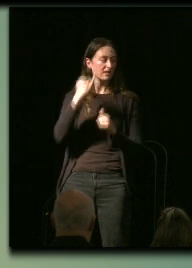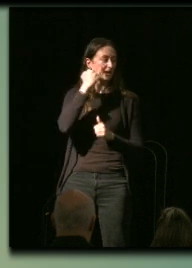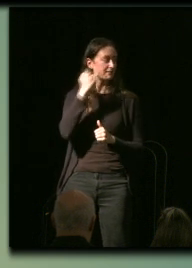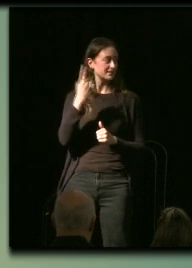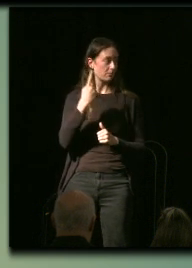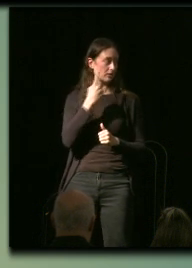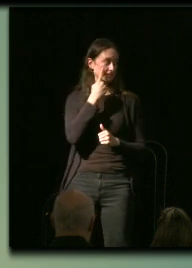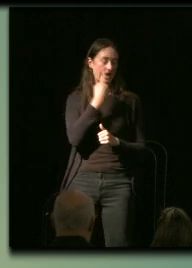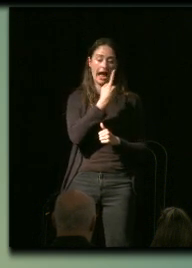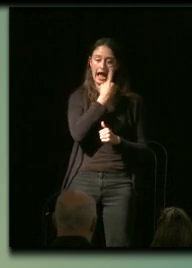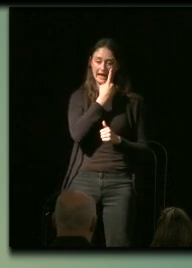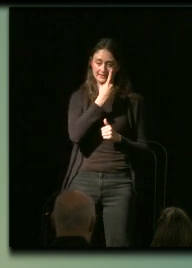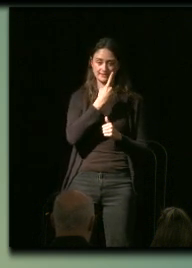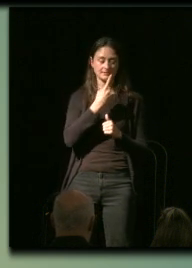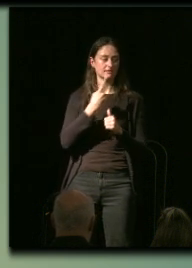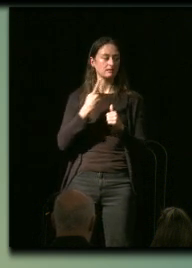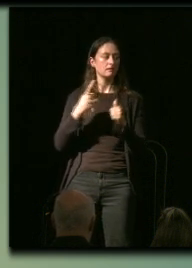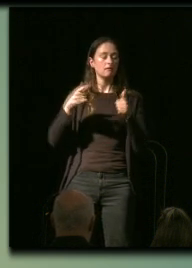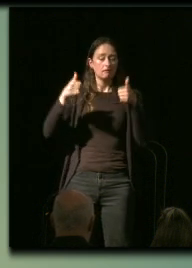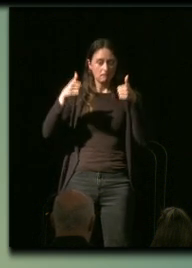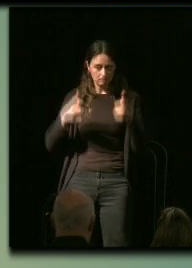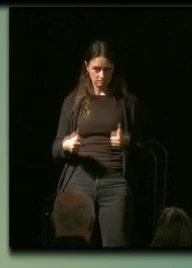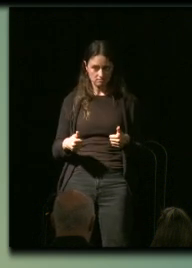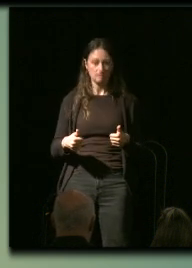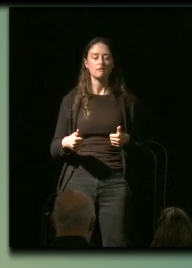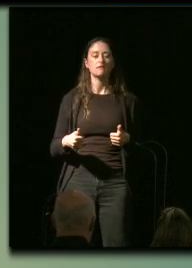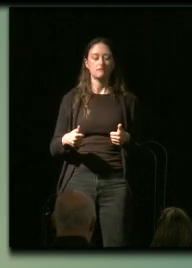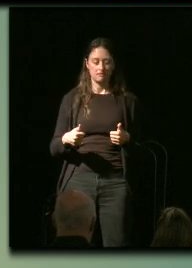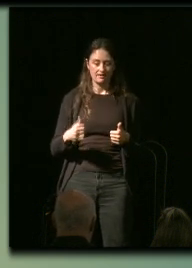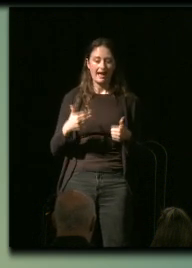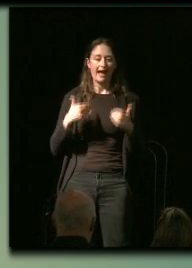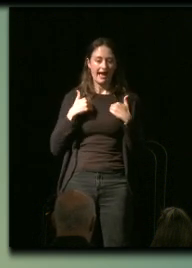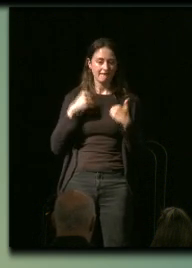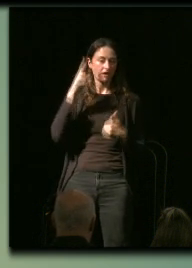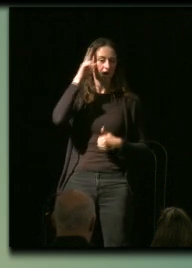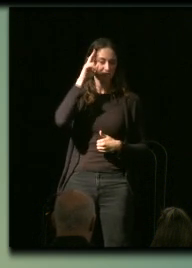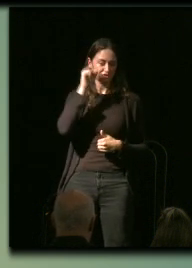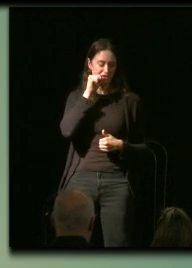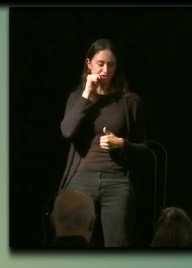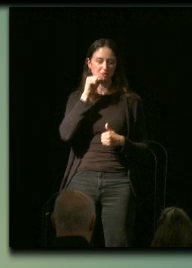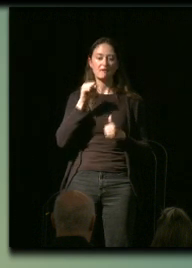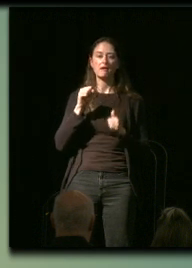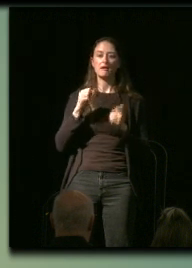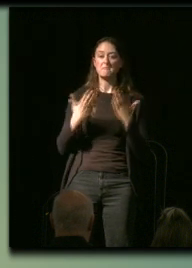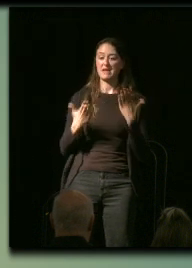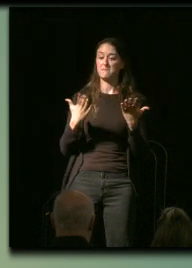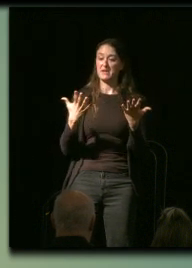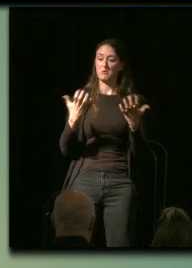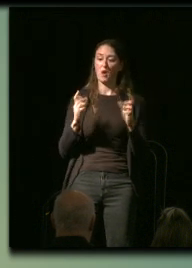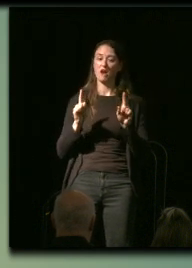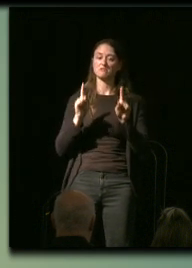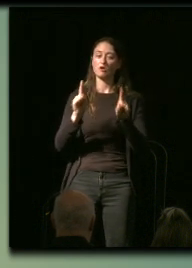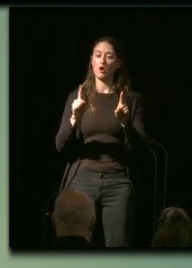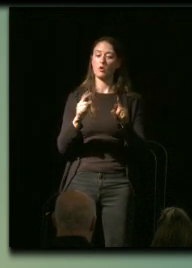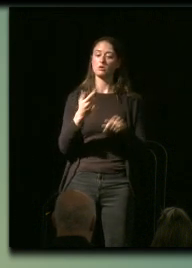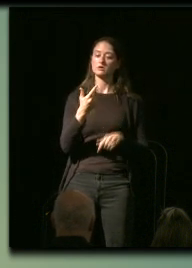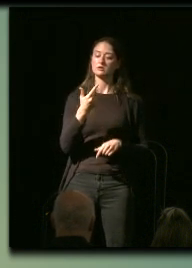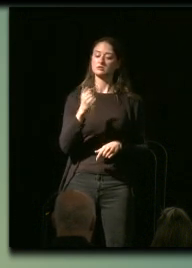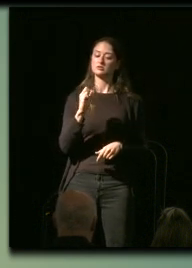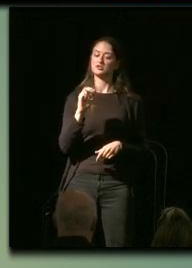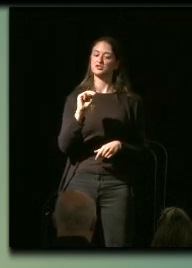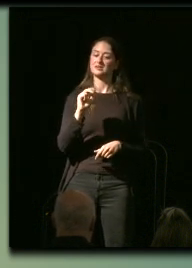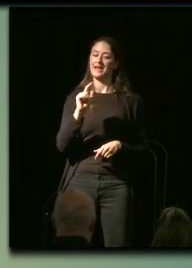replacement therapy, as we talked about this morning. And researchers would, of course, need to be sure that they are injecting the gene that isn't working